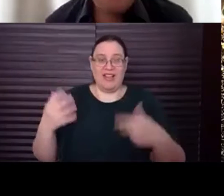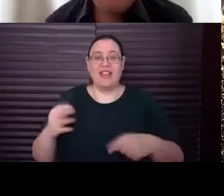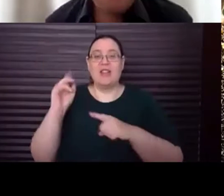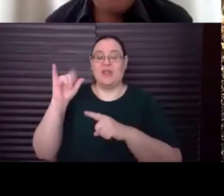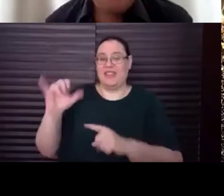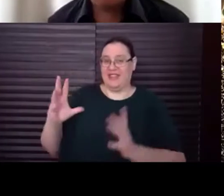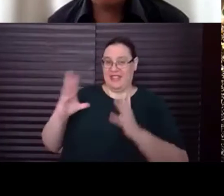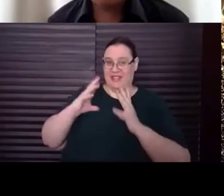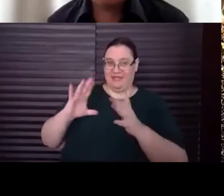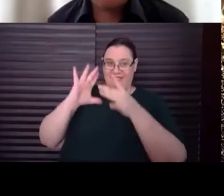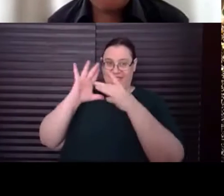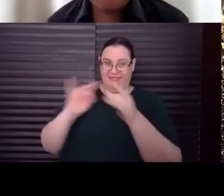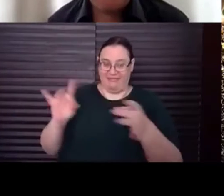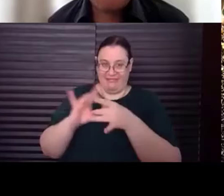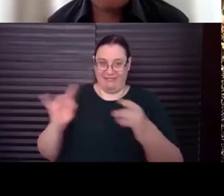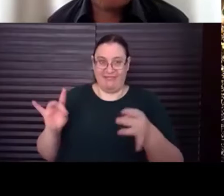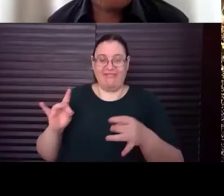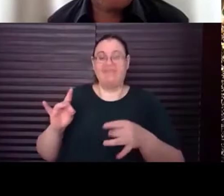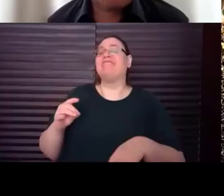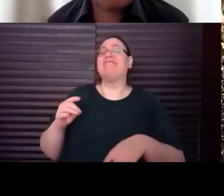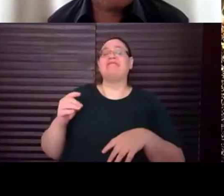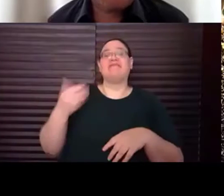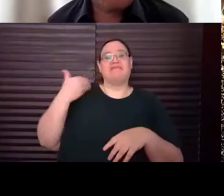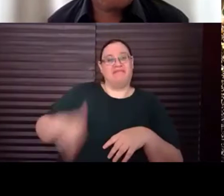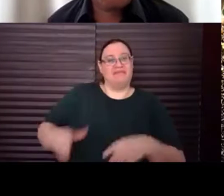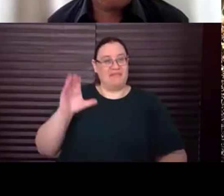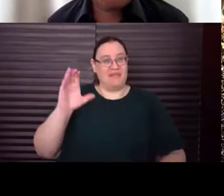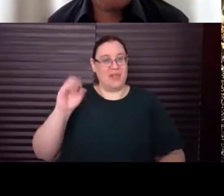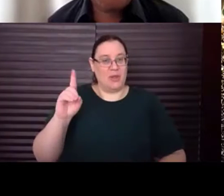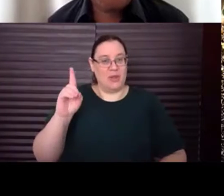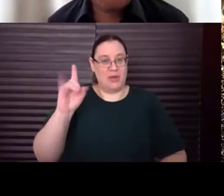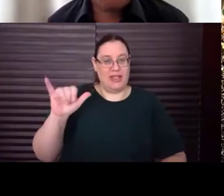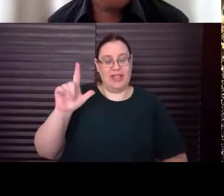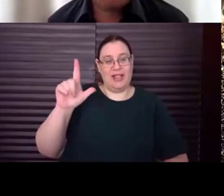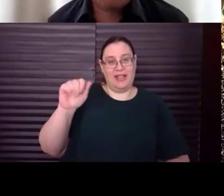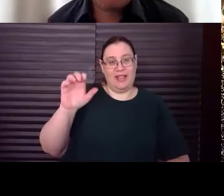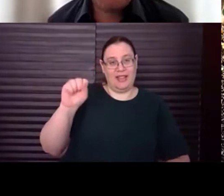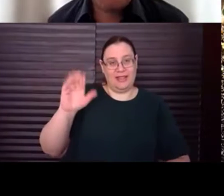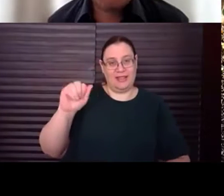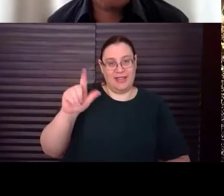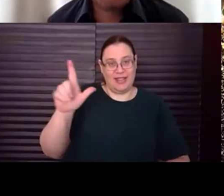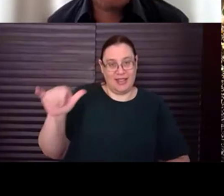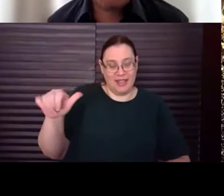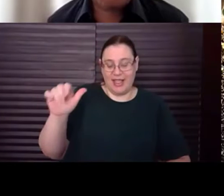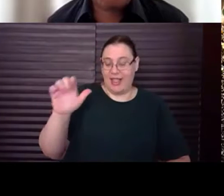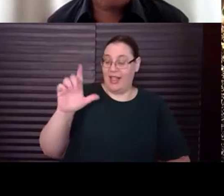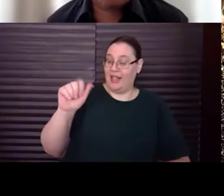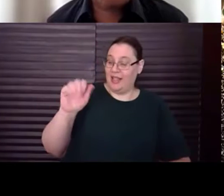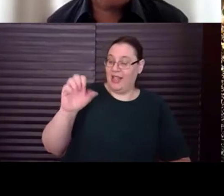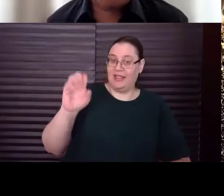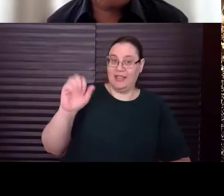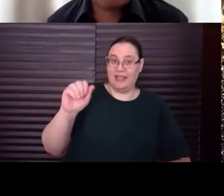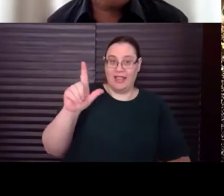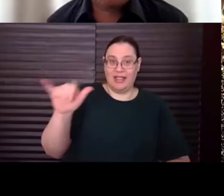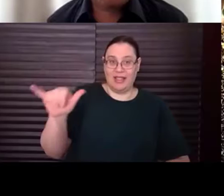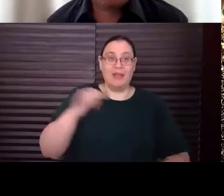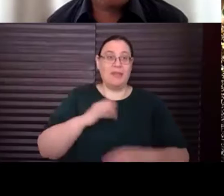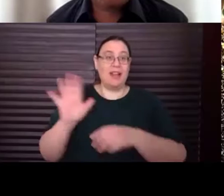my name is Cody Muscala, and my film